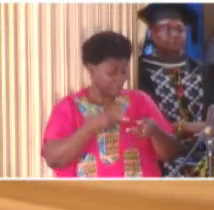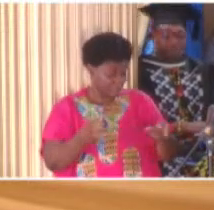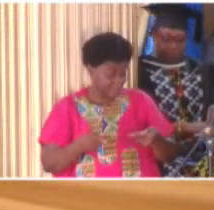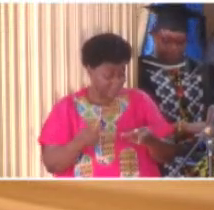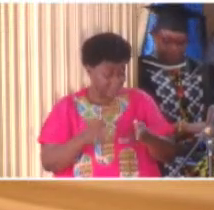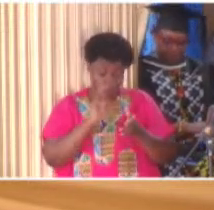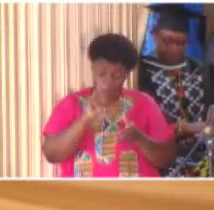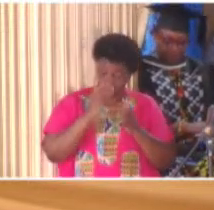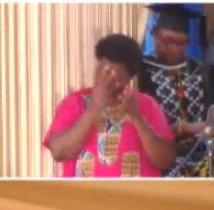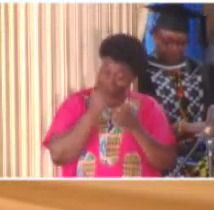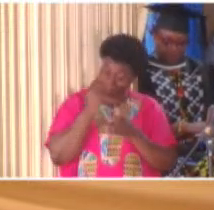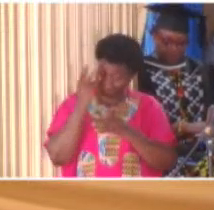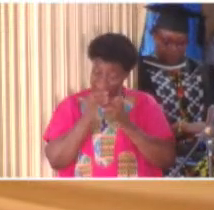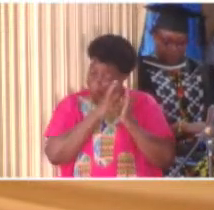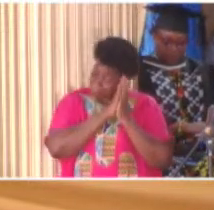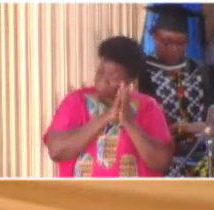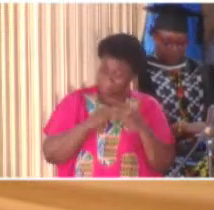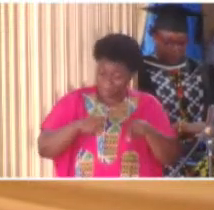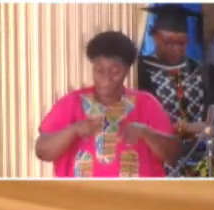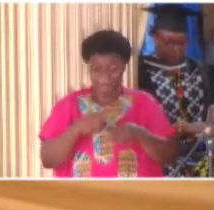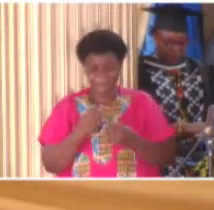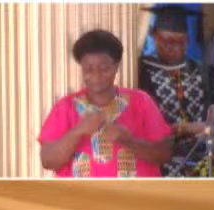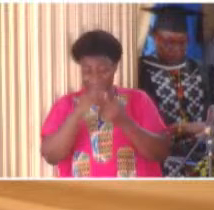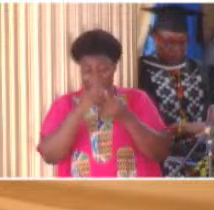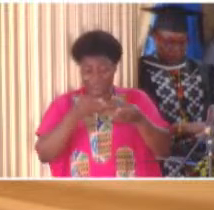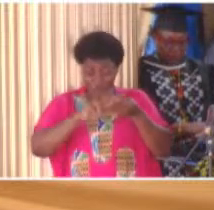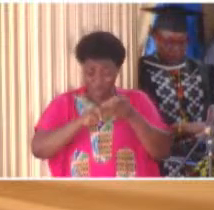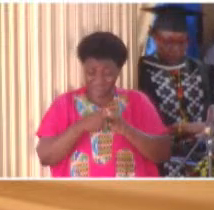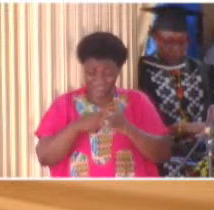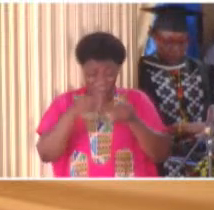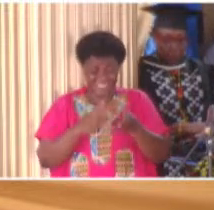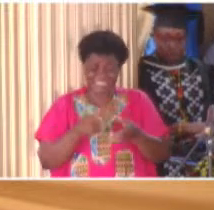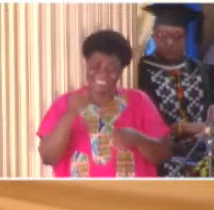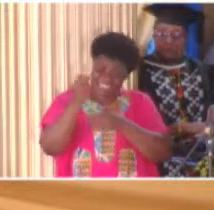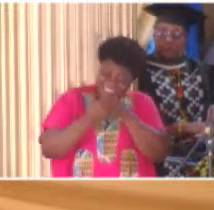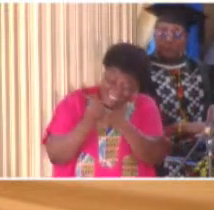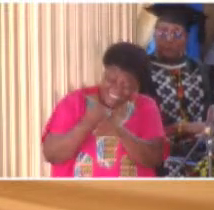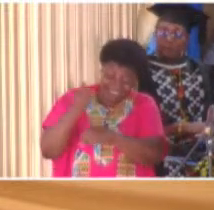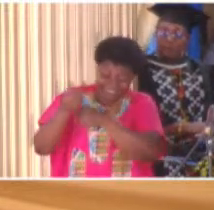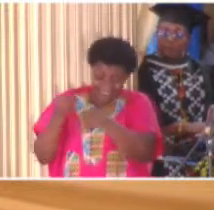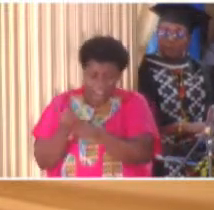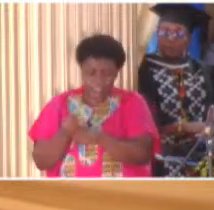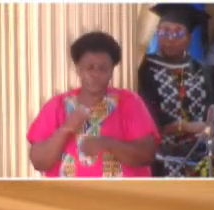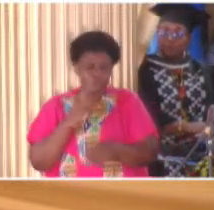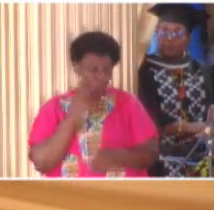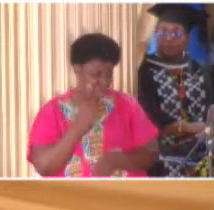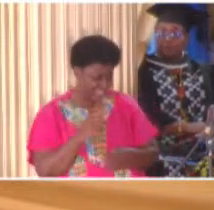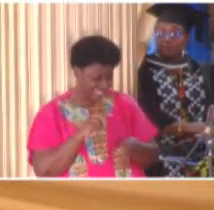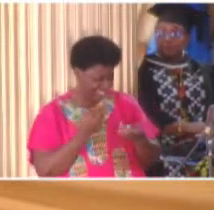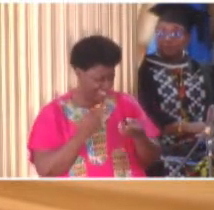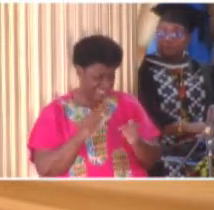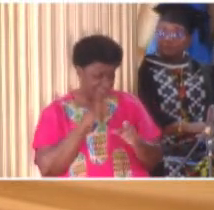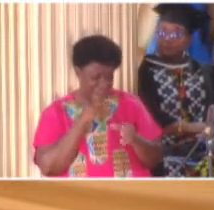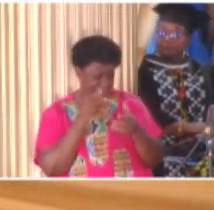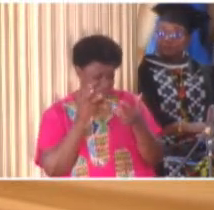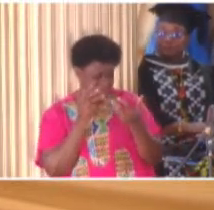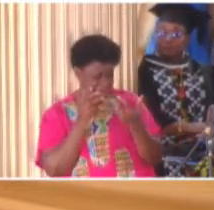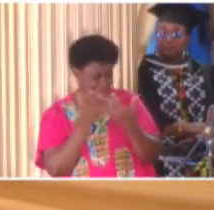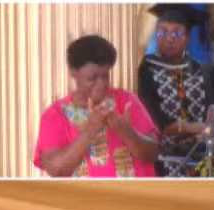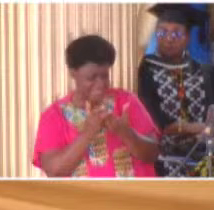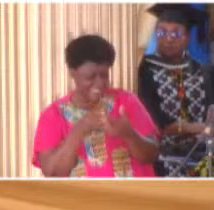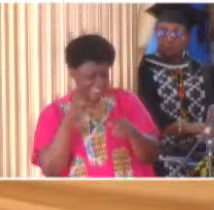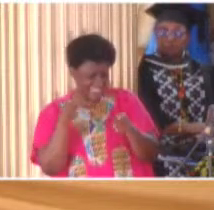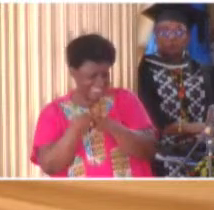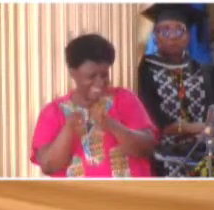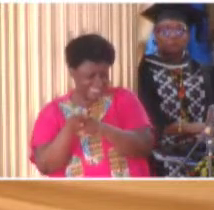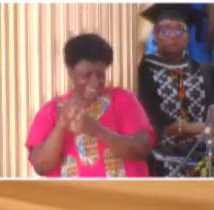campus, especially as the number of students admitted yearly far exceeds the available number of bed spaces.